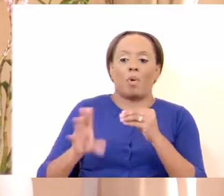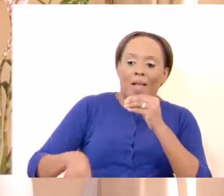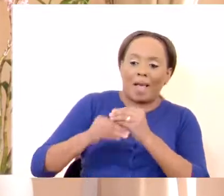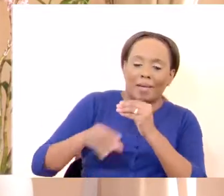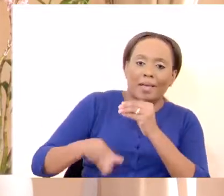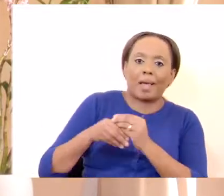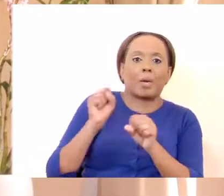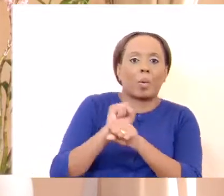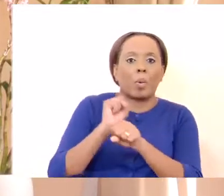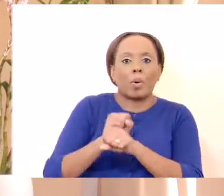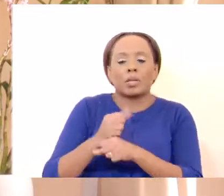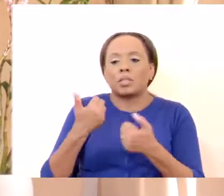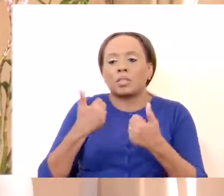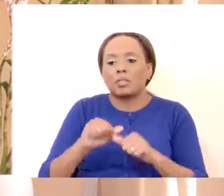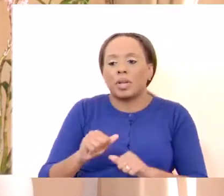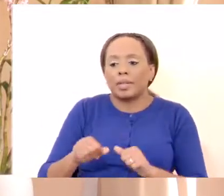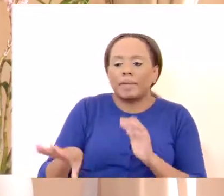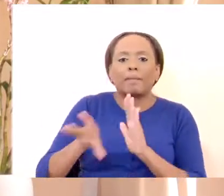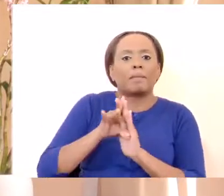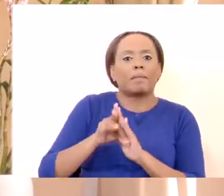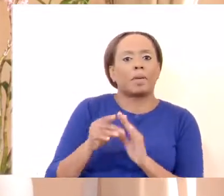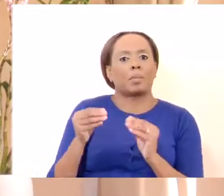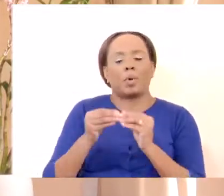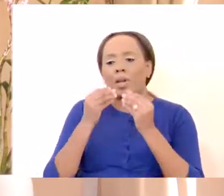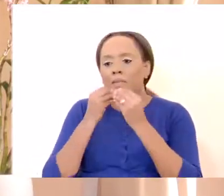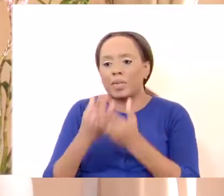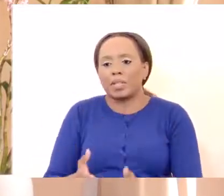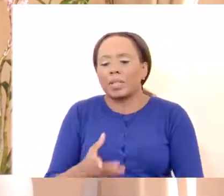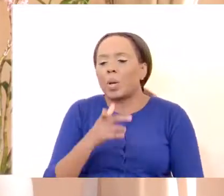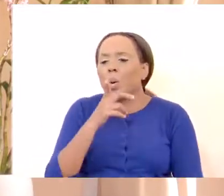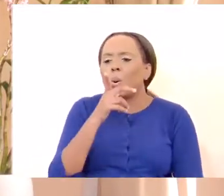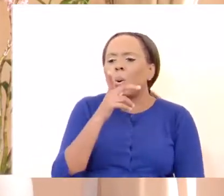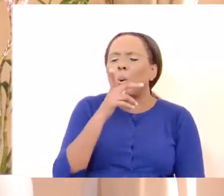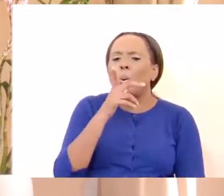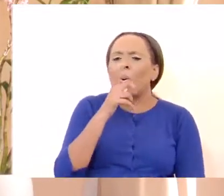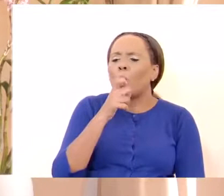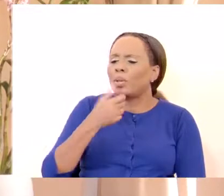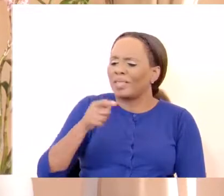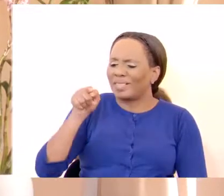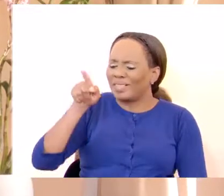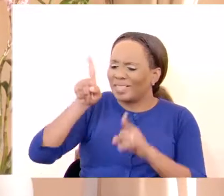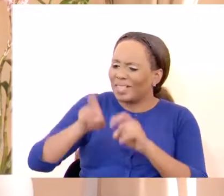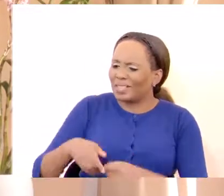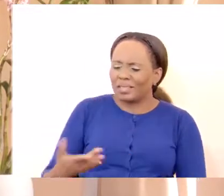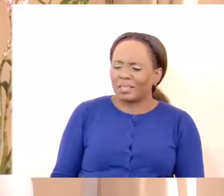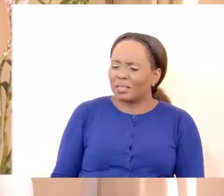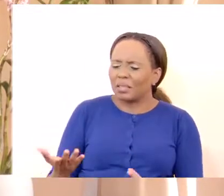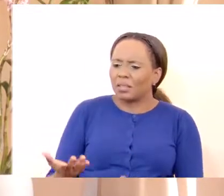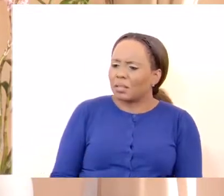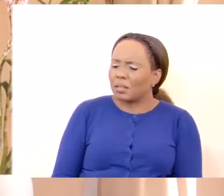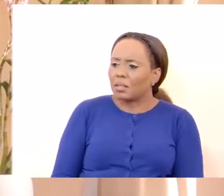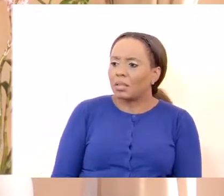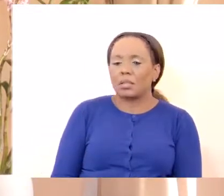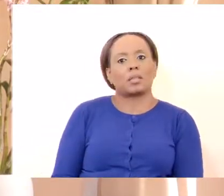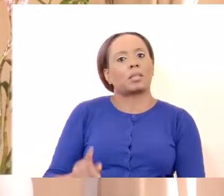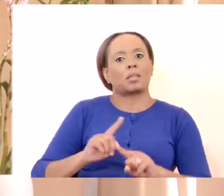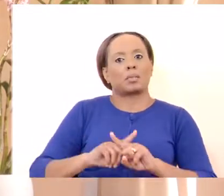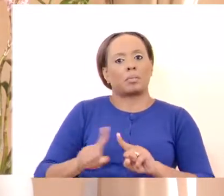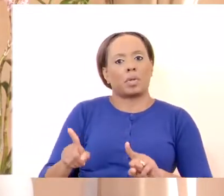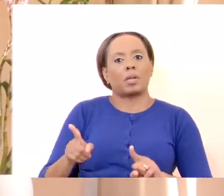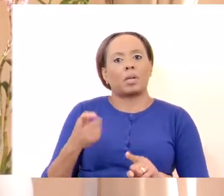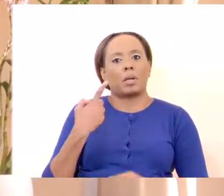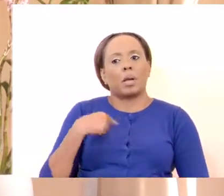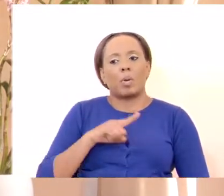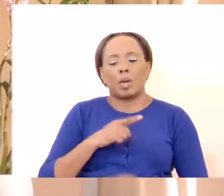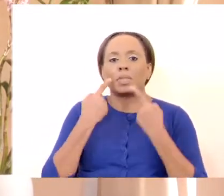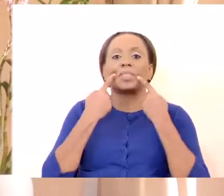order to try to find out exactly who the samples belong to. And we've been able to do that for the most